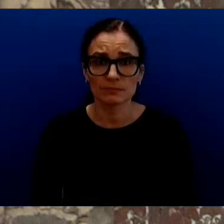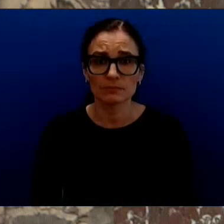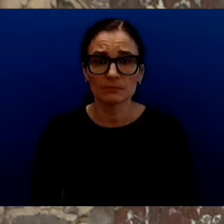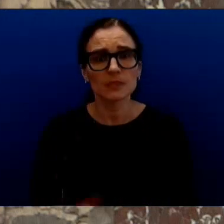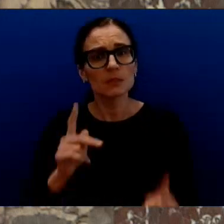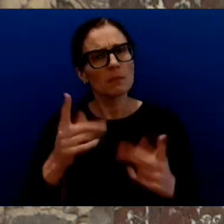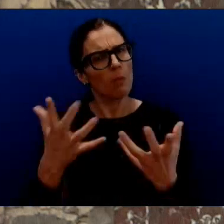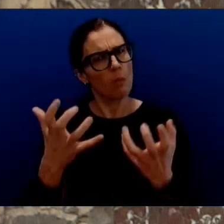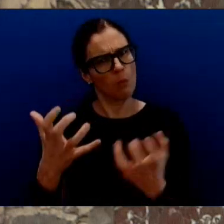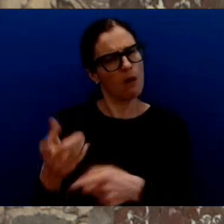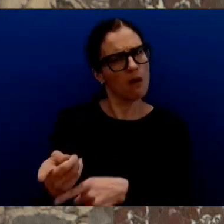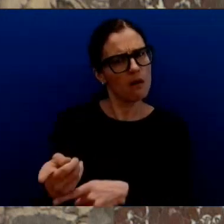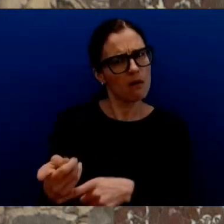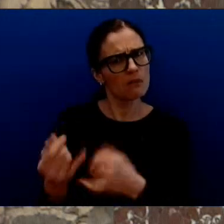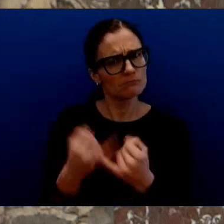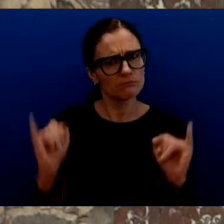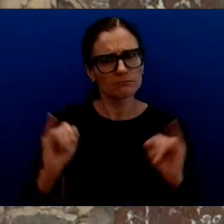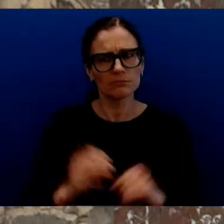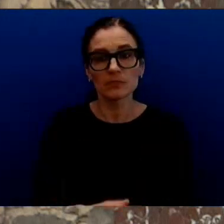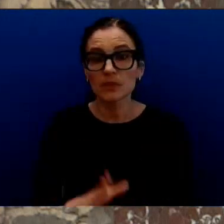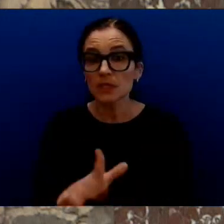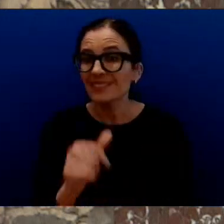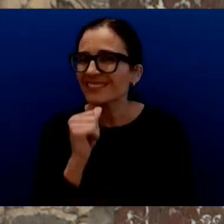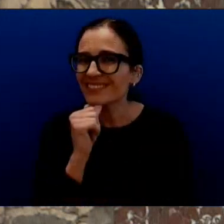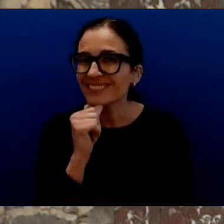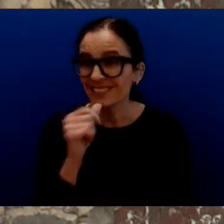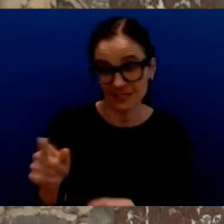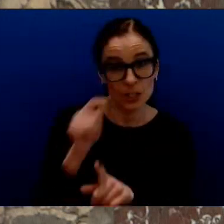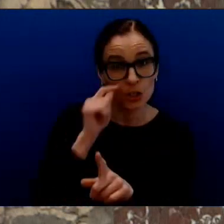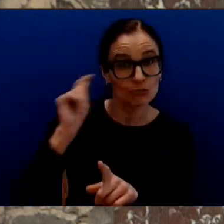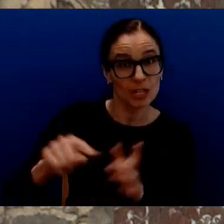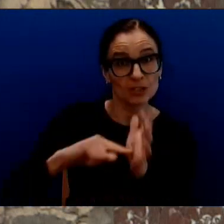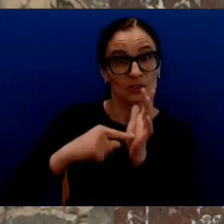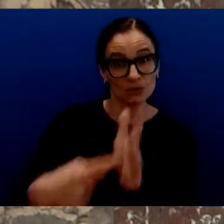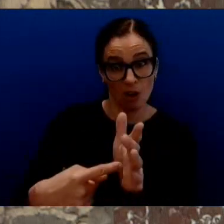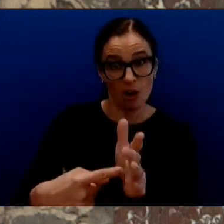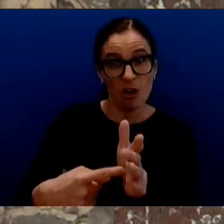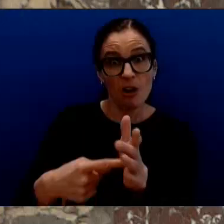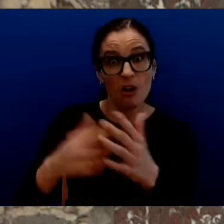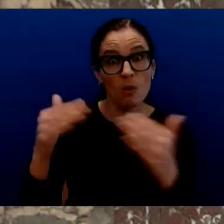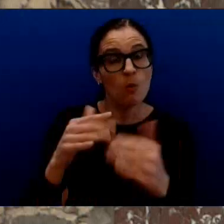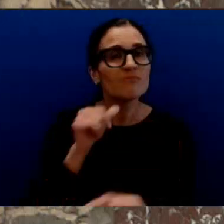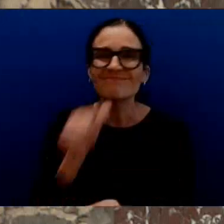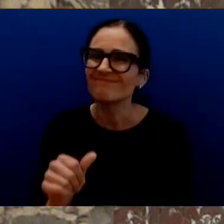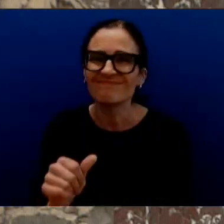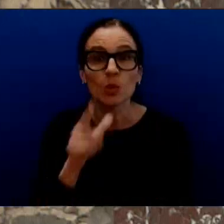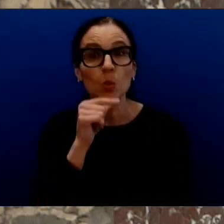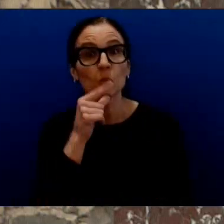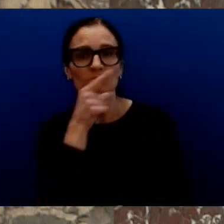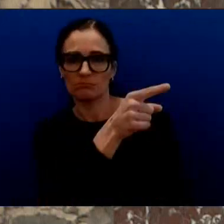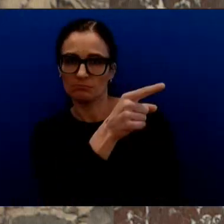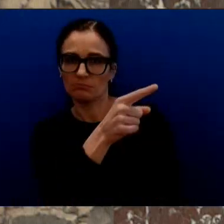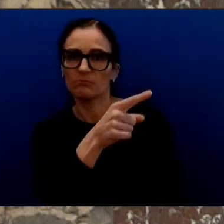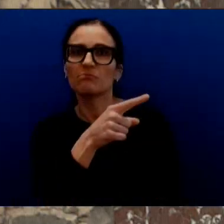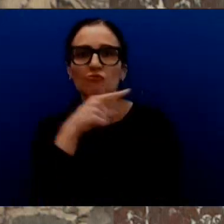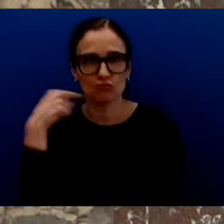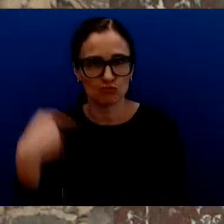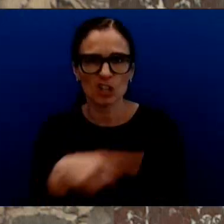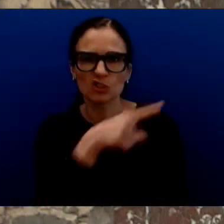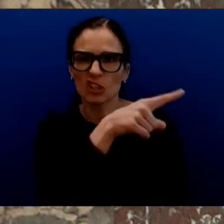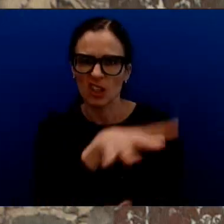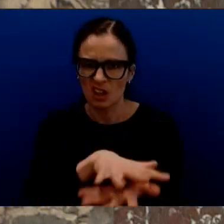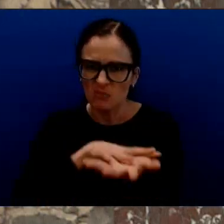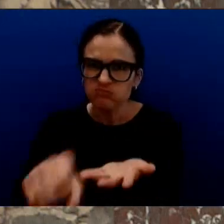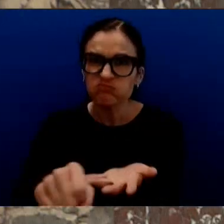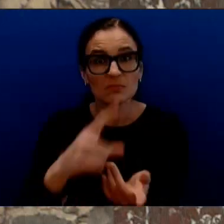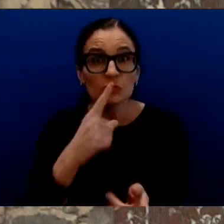war. Russia is unquestionably the aggressor in this illegal, immoral, unnecessary war. The